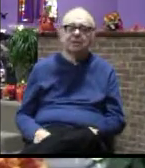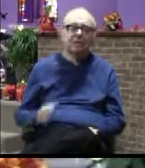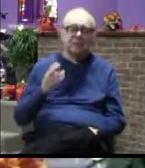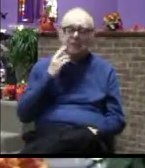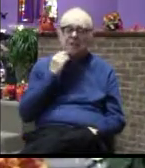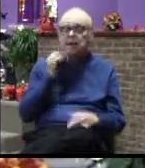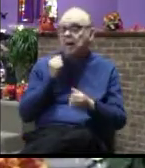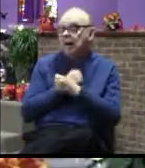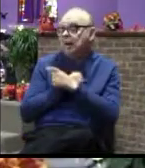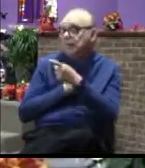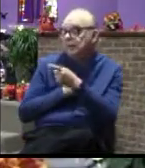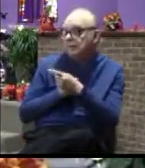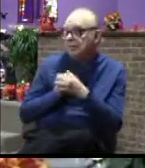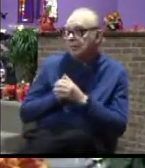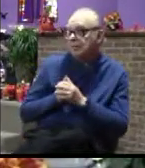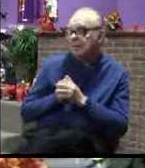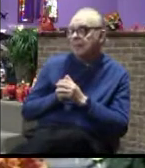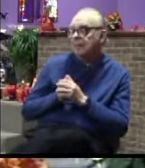honey, I love you.